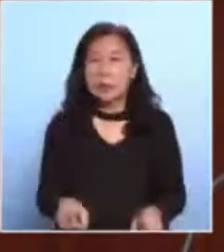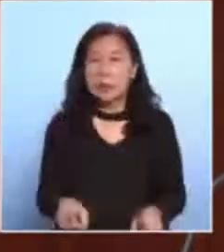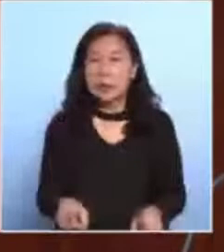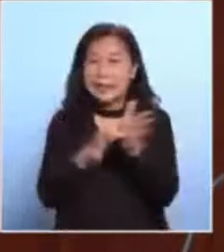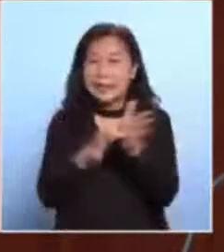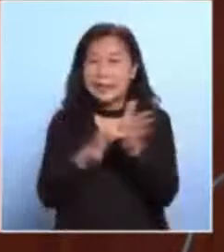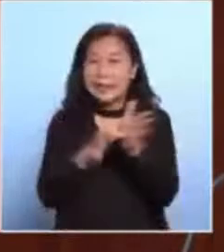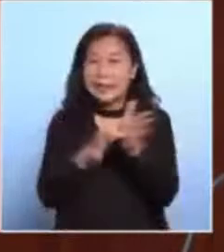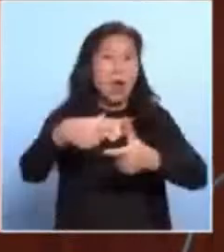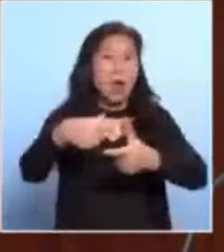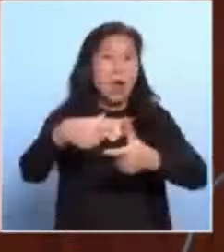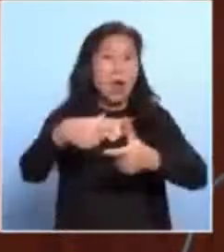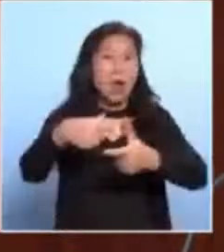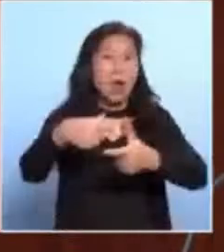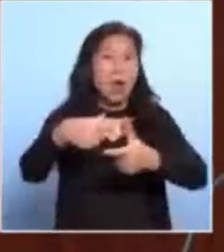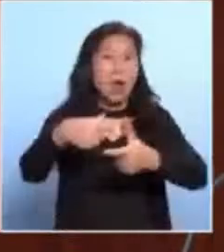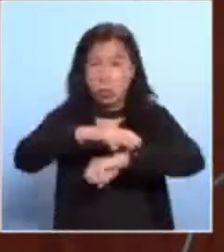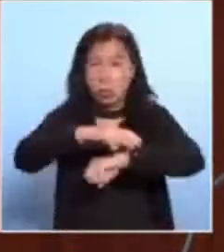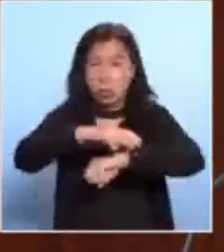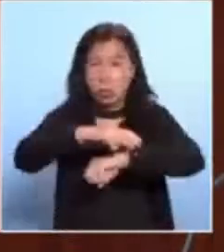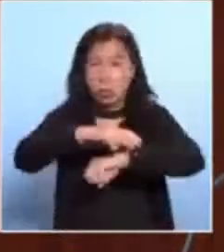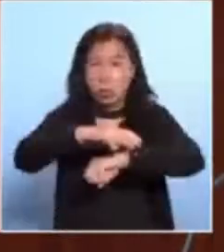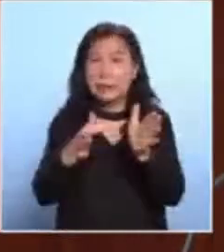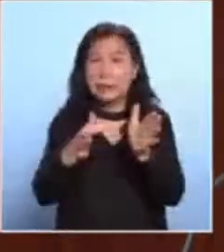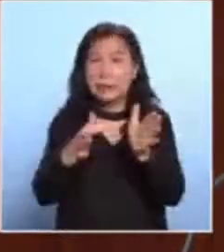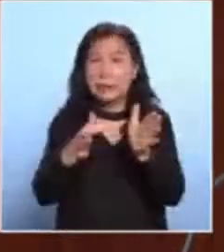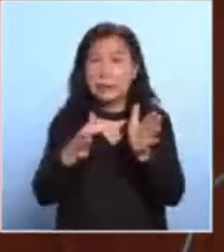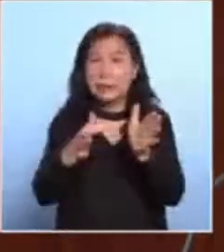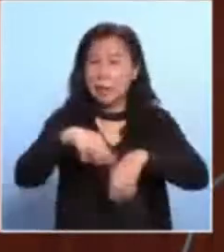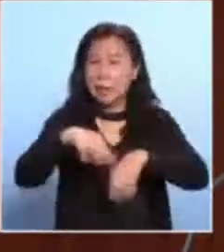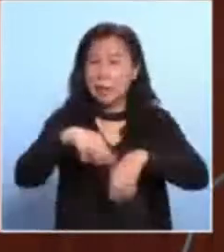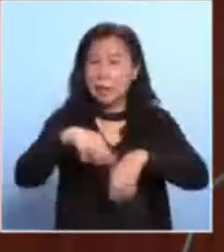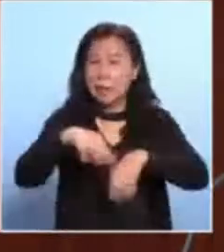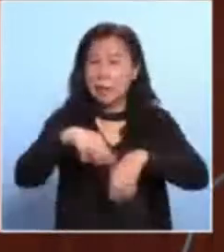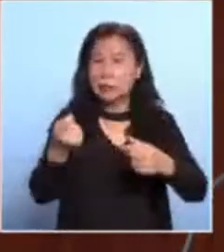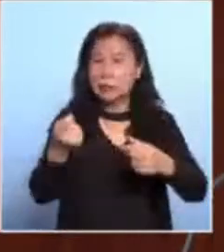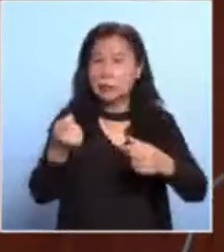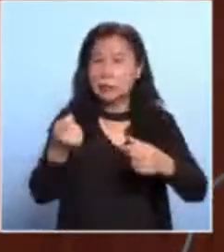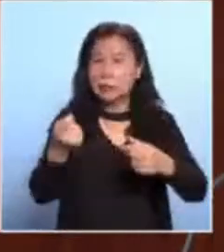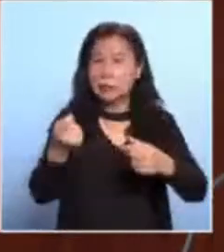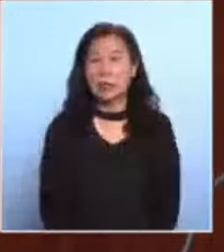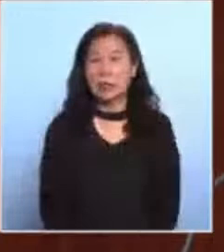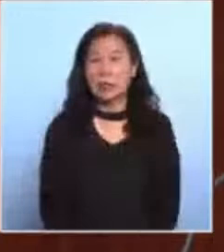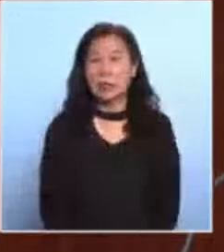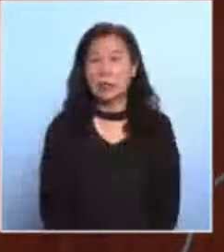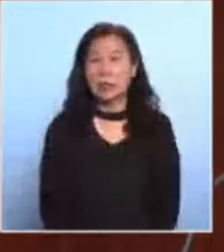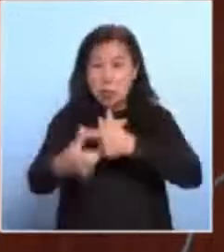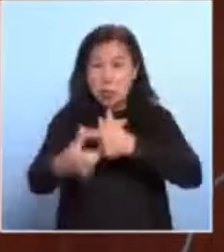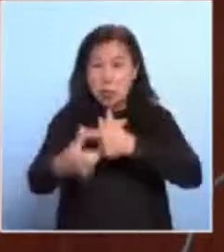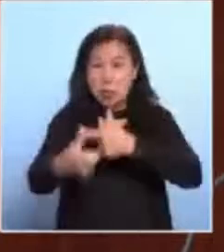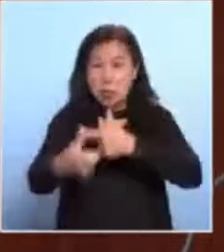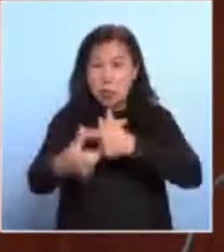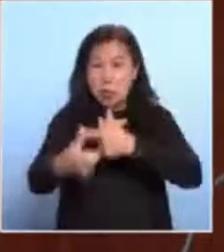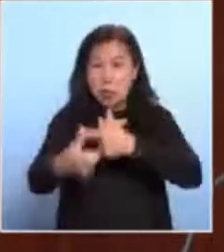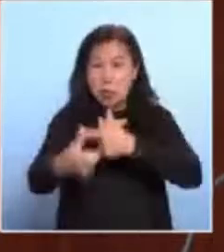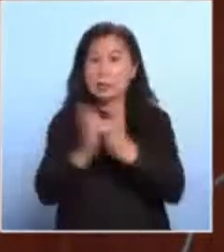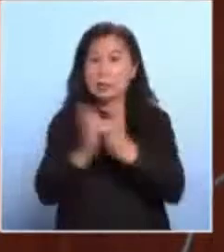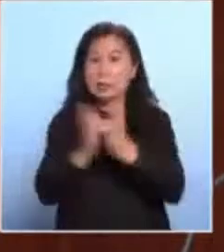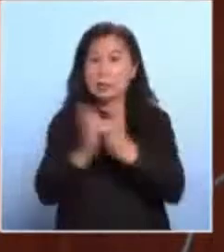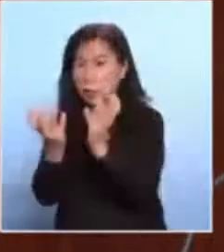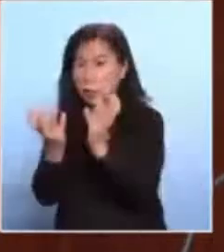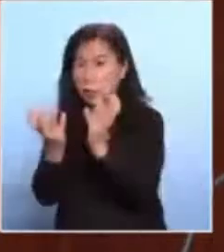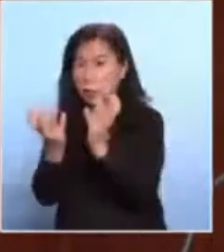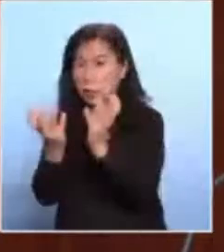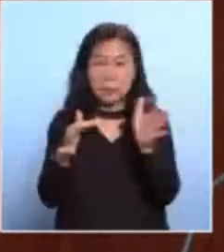In view of the rapid growth of the e-commerce business worldwide, the CEDB will establish the Interdepartmental E-commerce Development